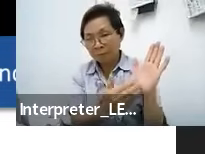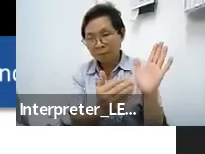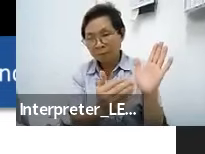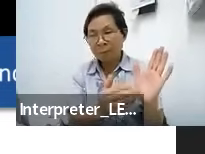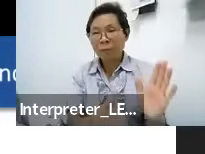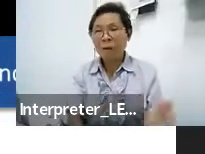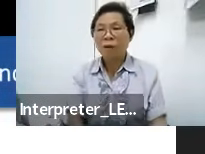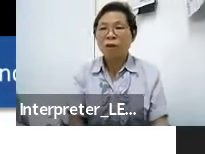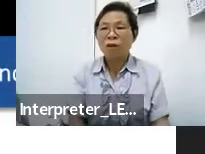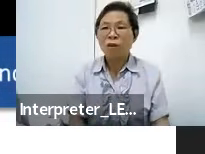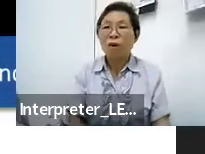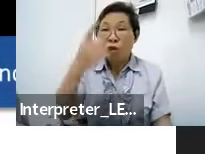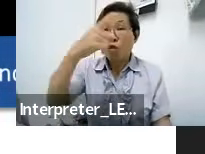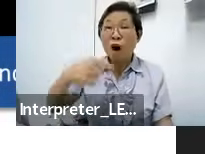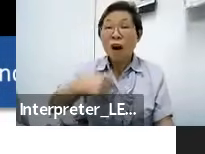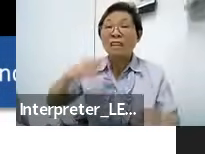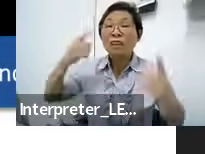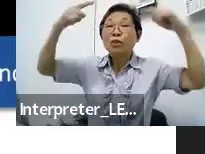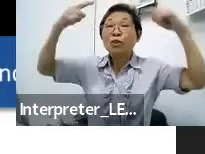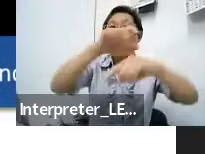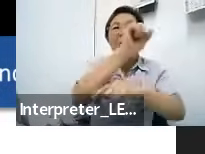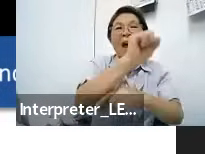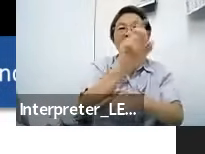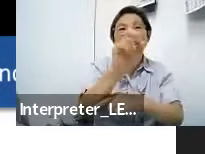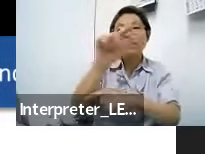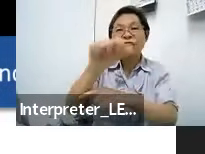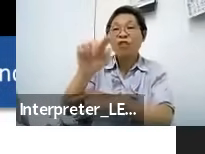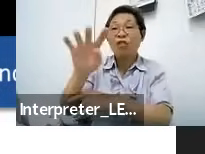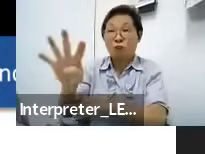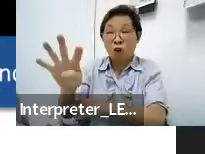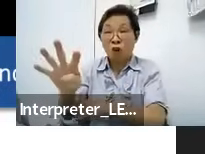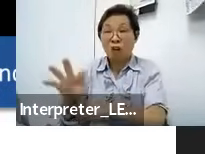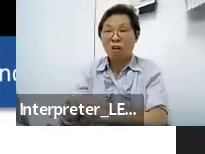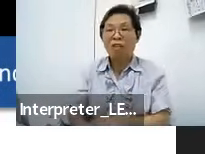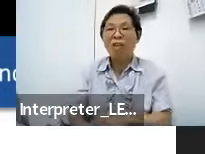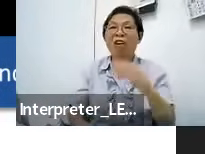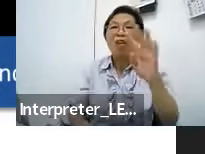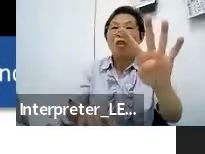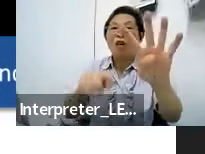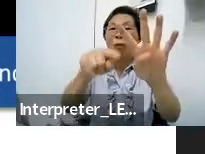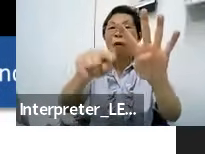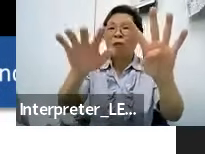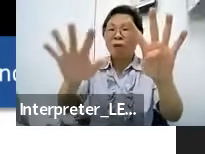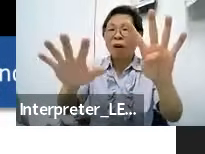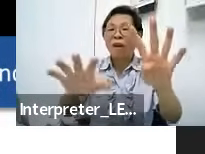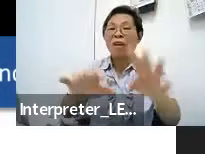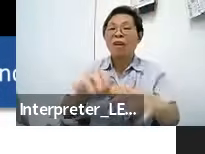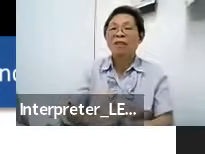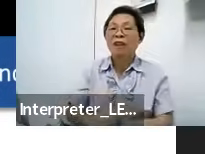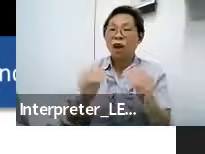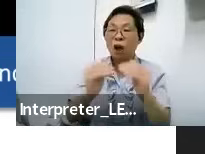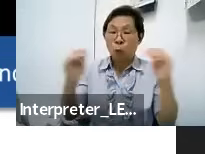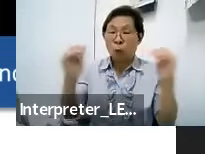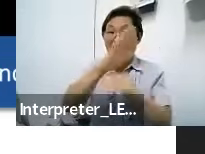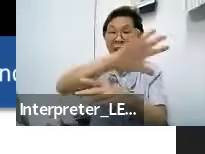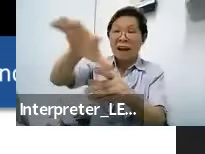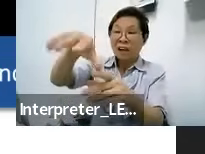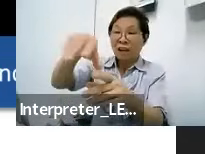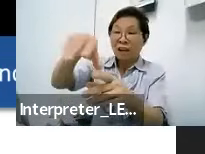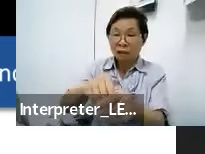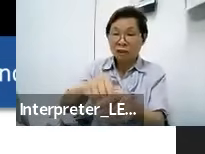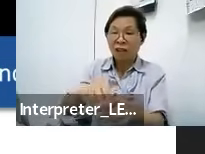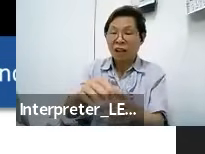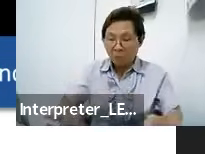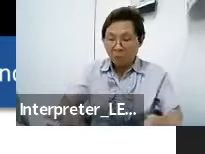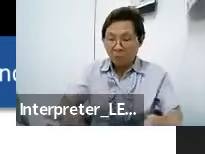So in order for us to achieve SDG 4, especially the 4.5 on equity and inclusion, it's